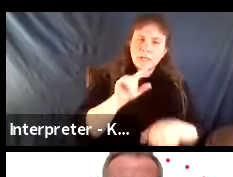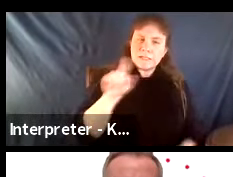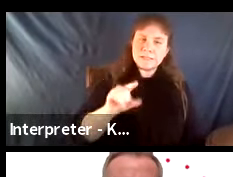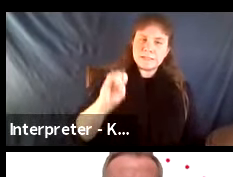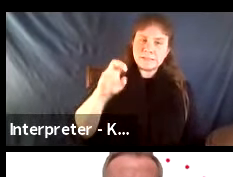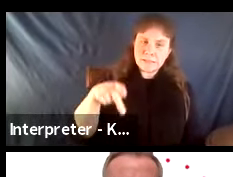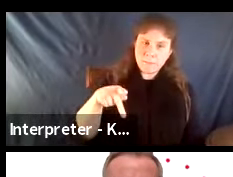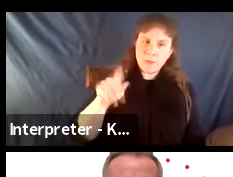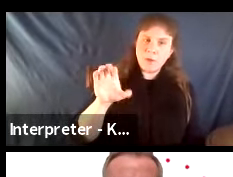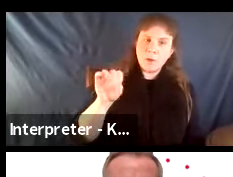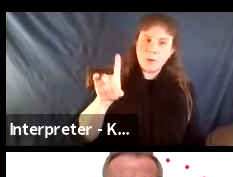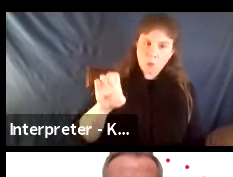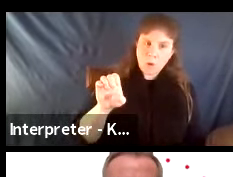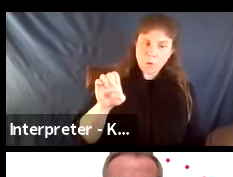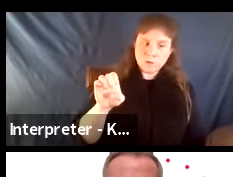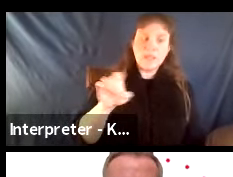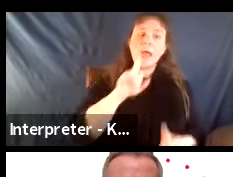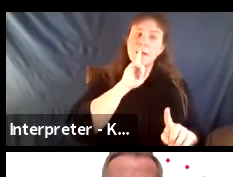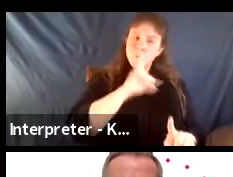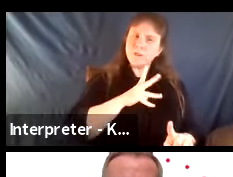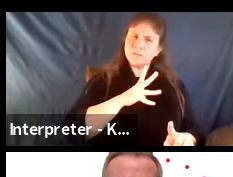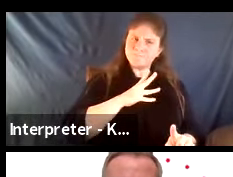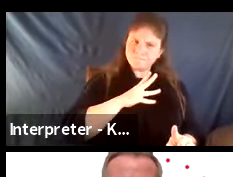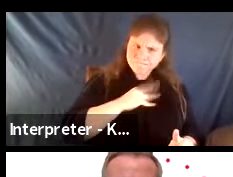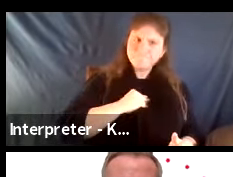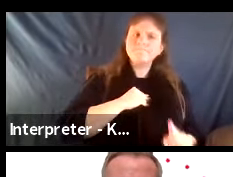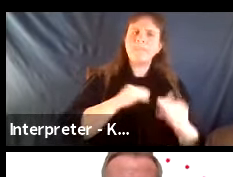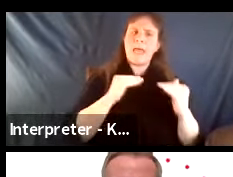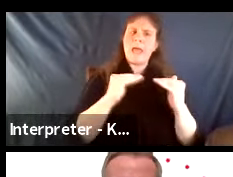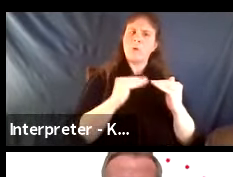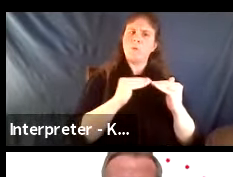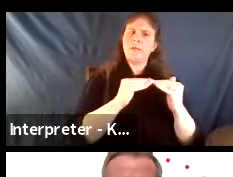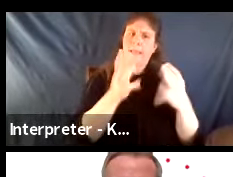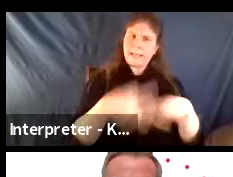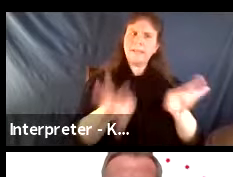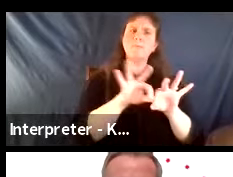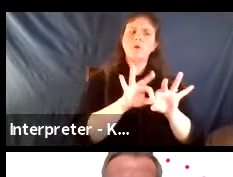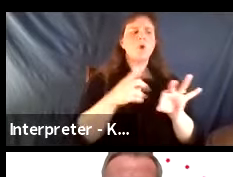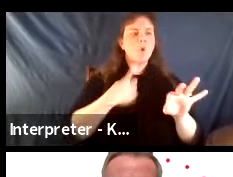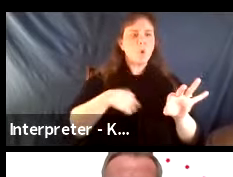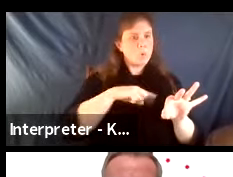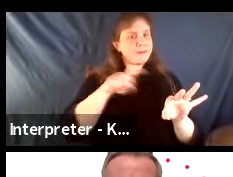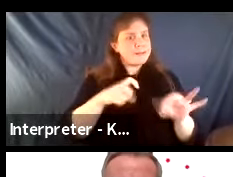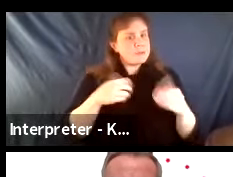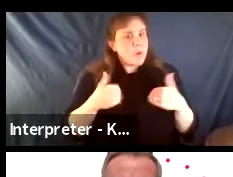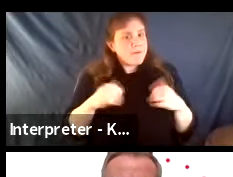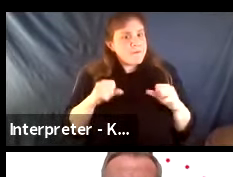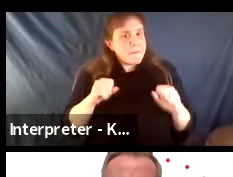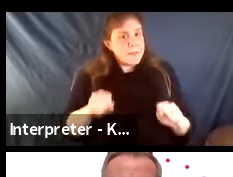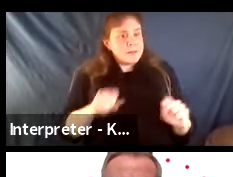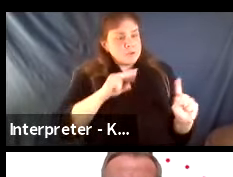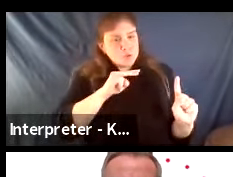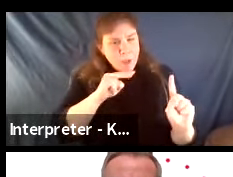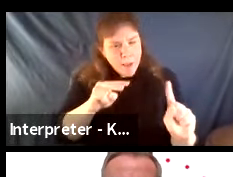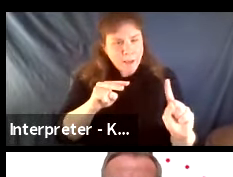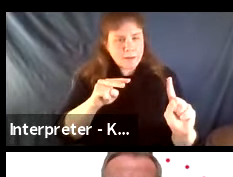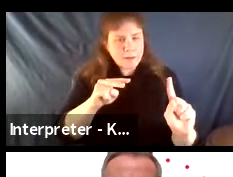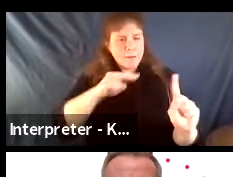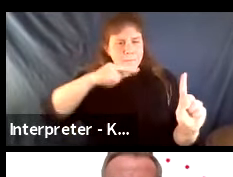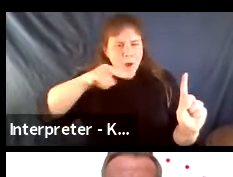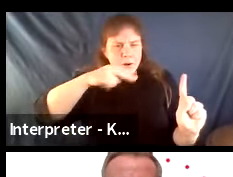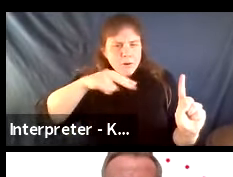take equity really seriously, we need to be able to track that and monitor that to give us the information and tools